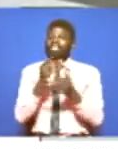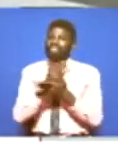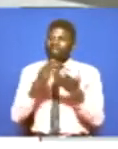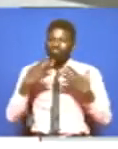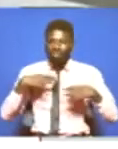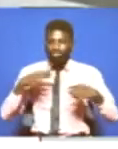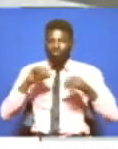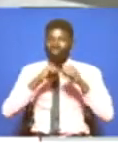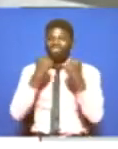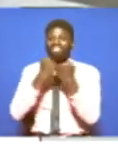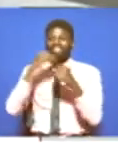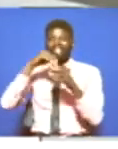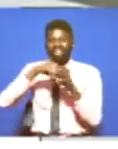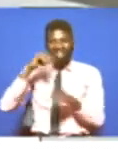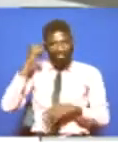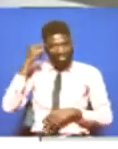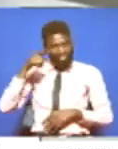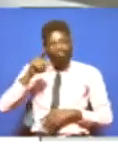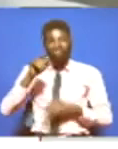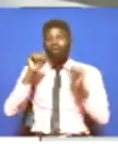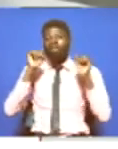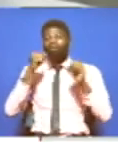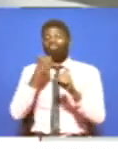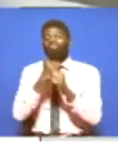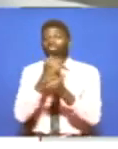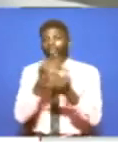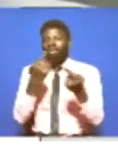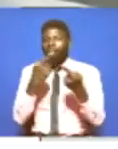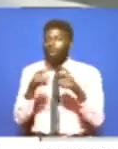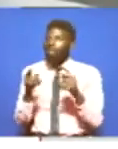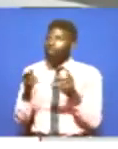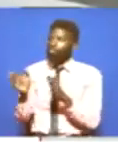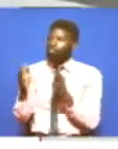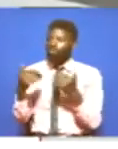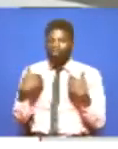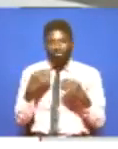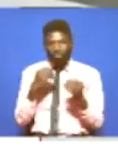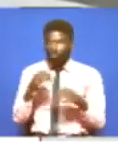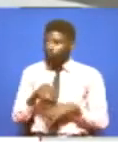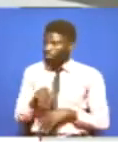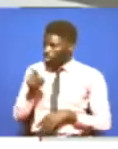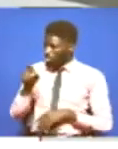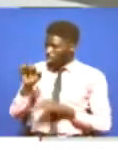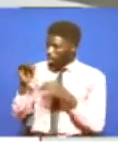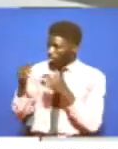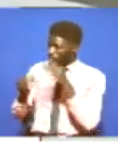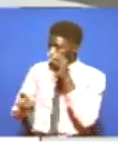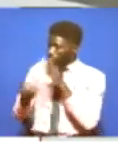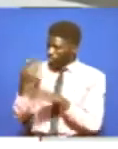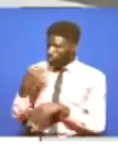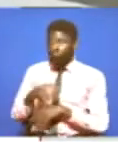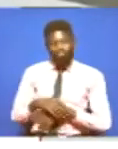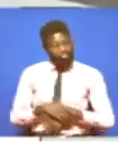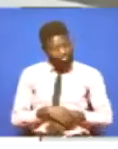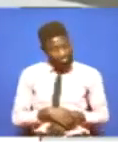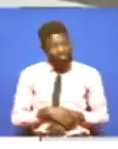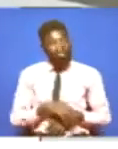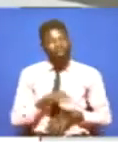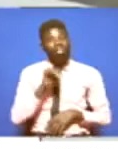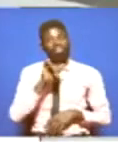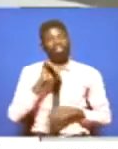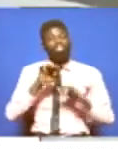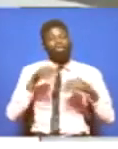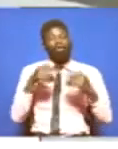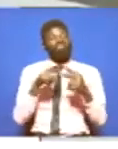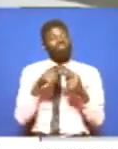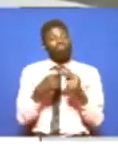think they can do things but they have no opportunities. So that's how it started. That is how it started. And from